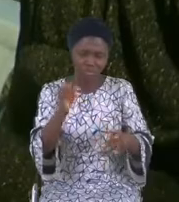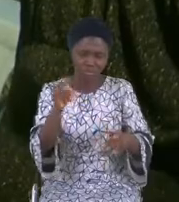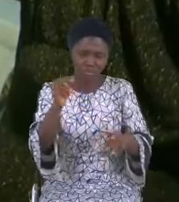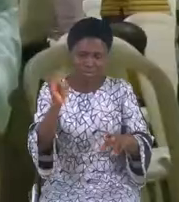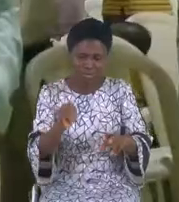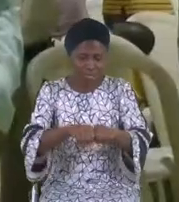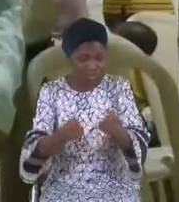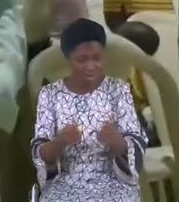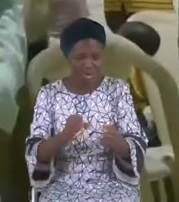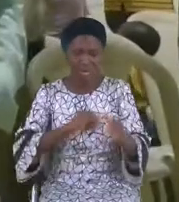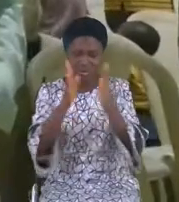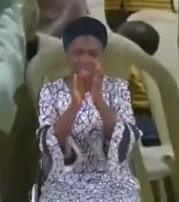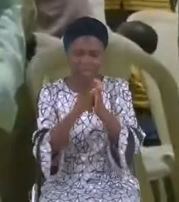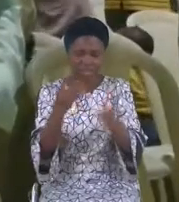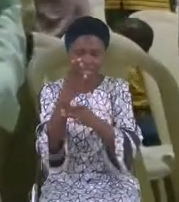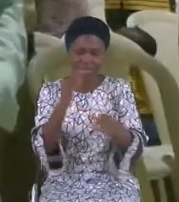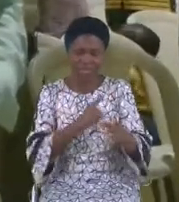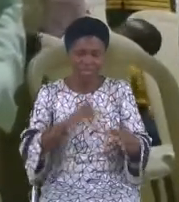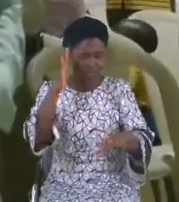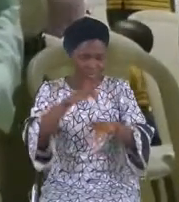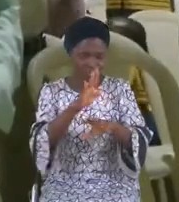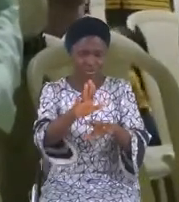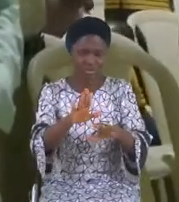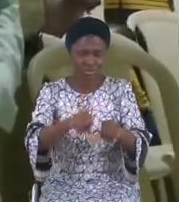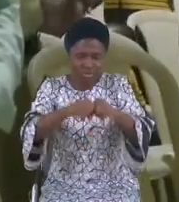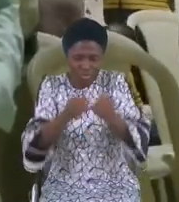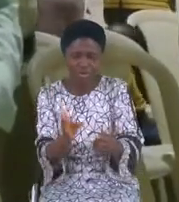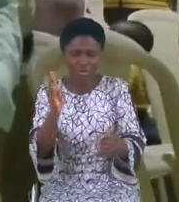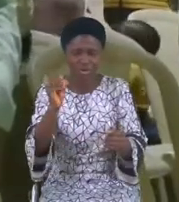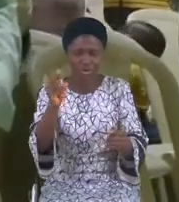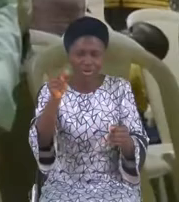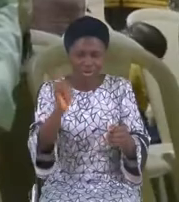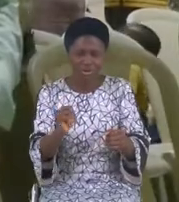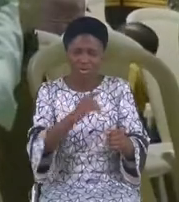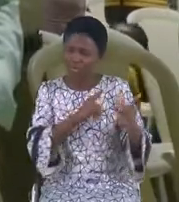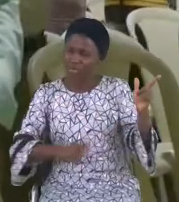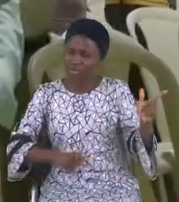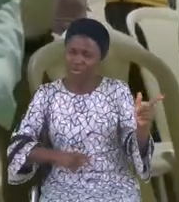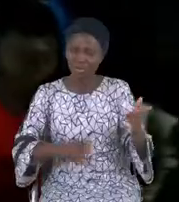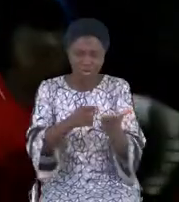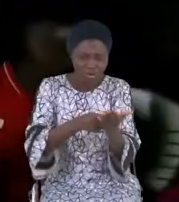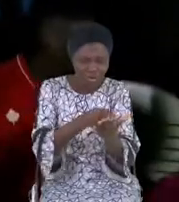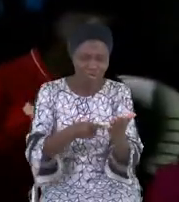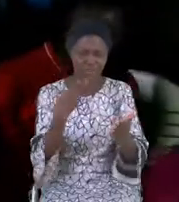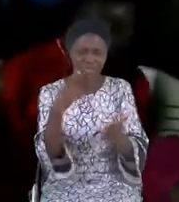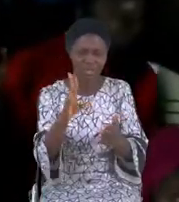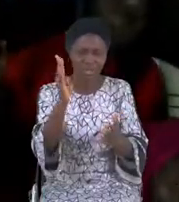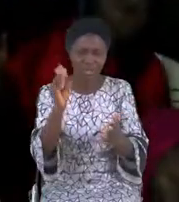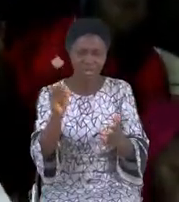broken bones lord meant their bones in jesus name